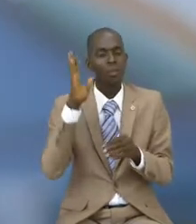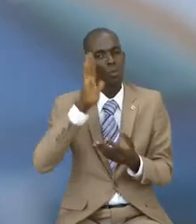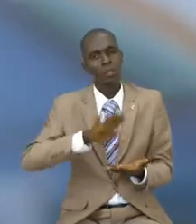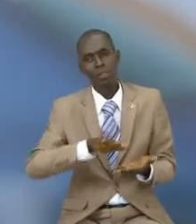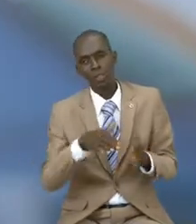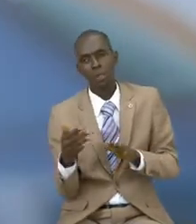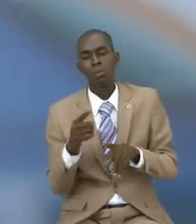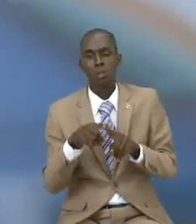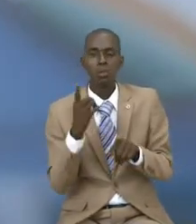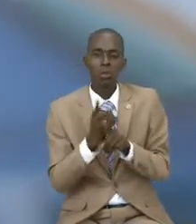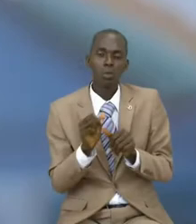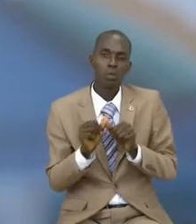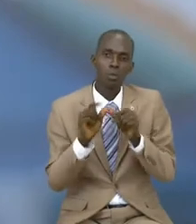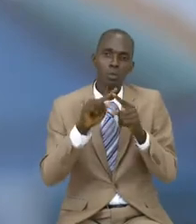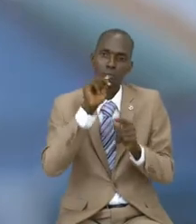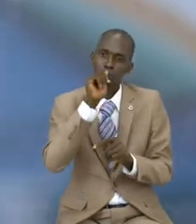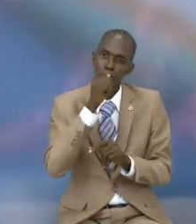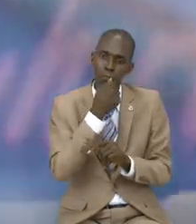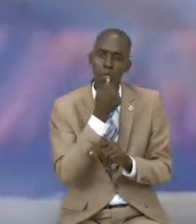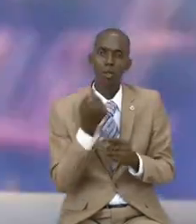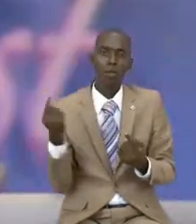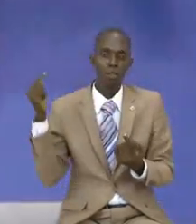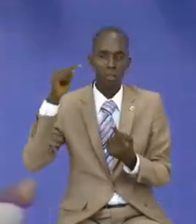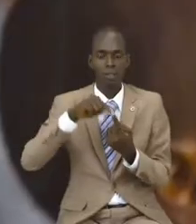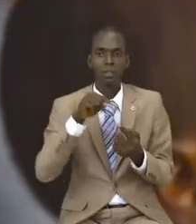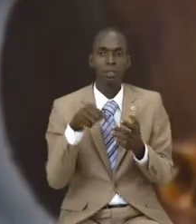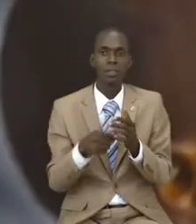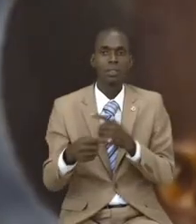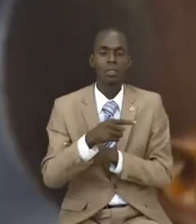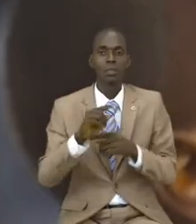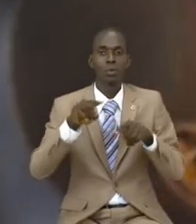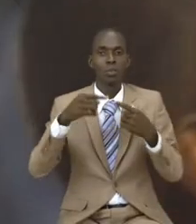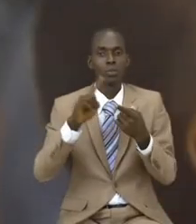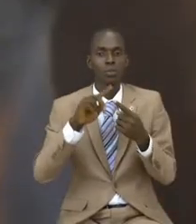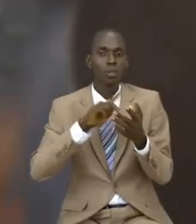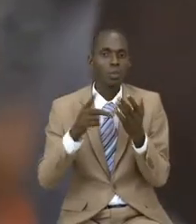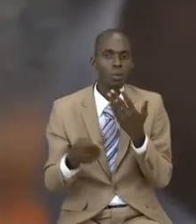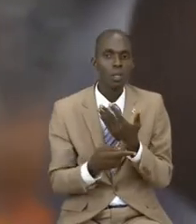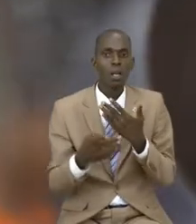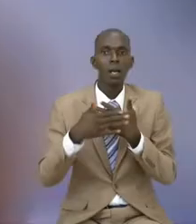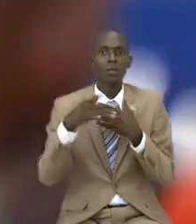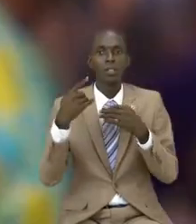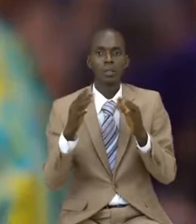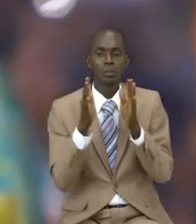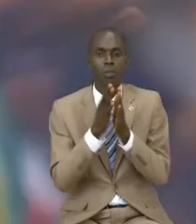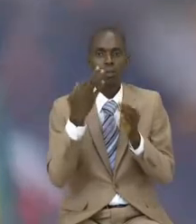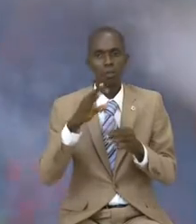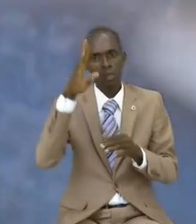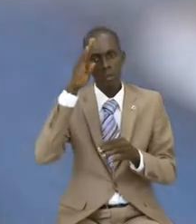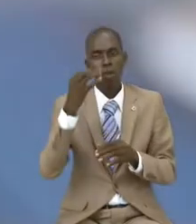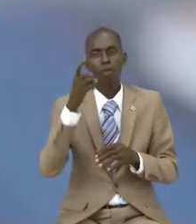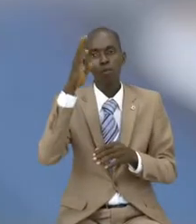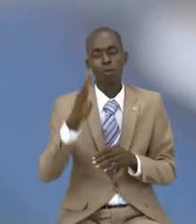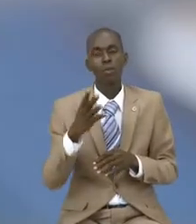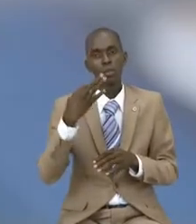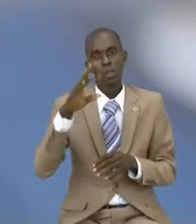kept enjoying until this fateful day when I went for the crusade. And after the prayers of the man of God, he was like, put your hands where you